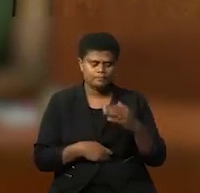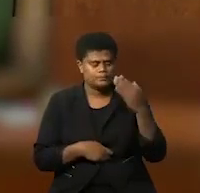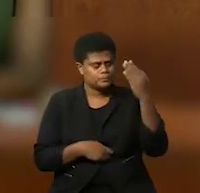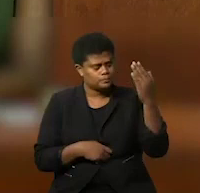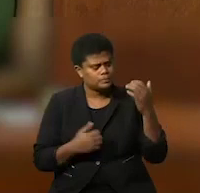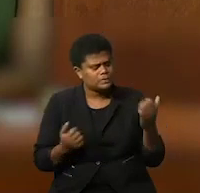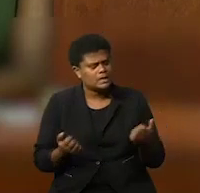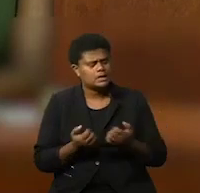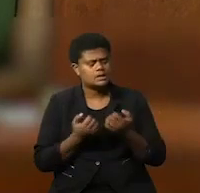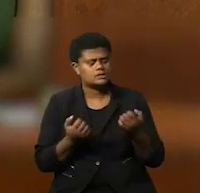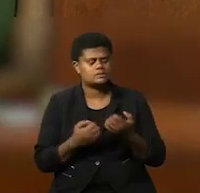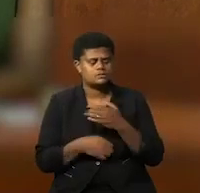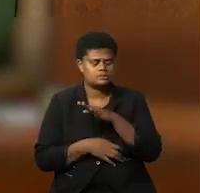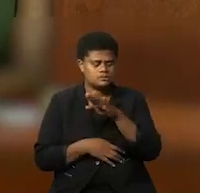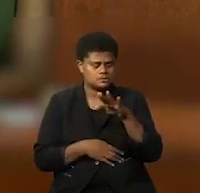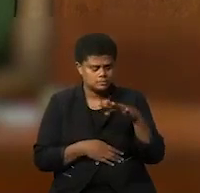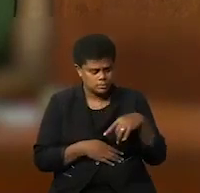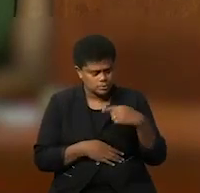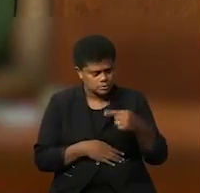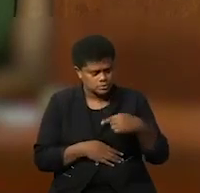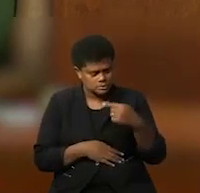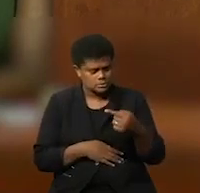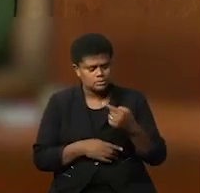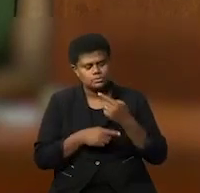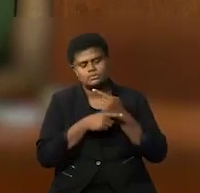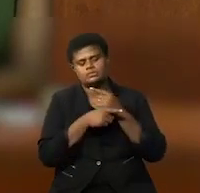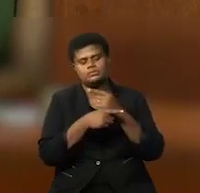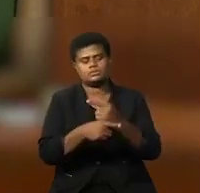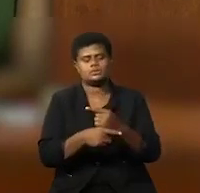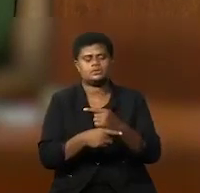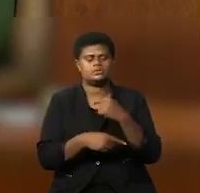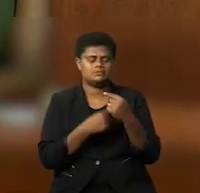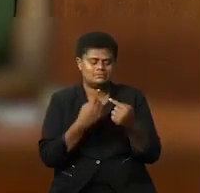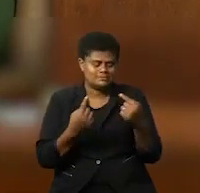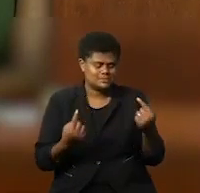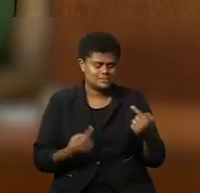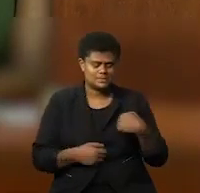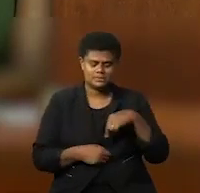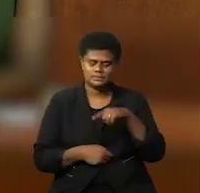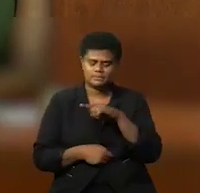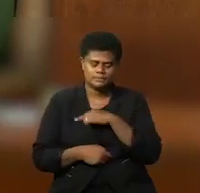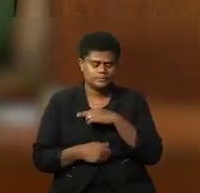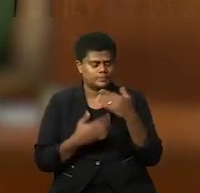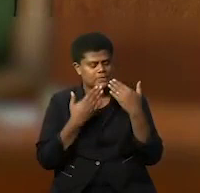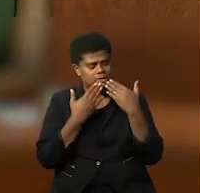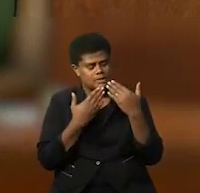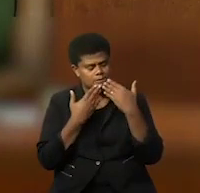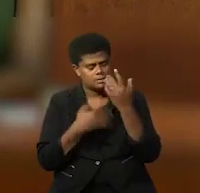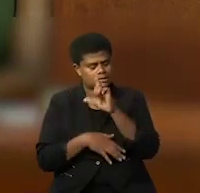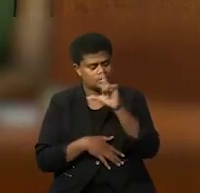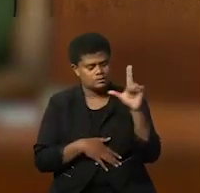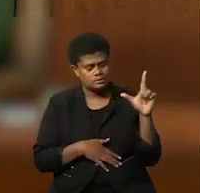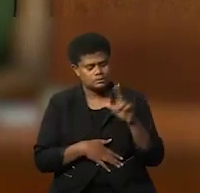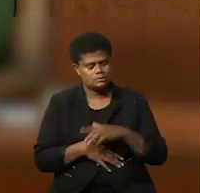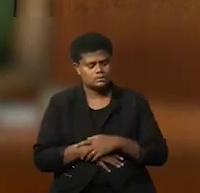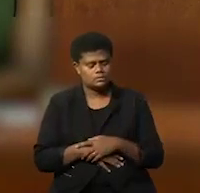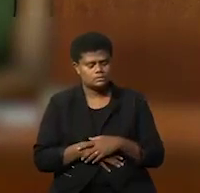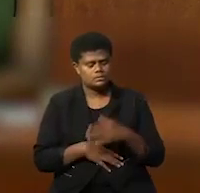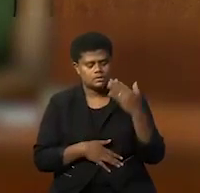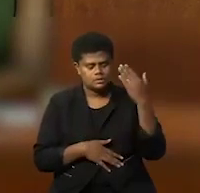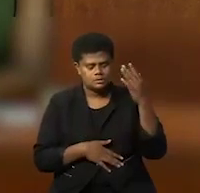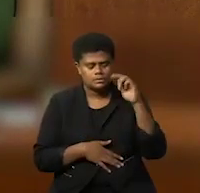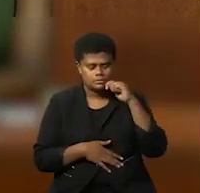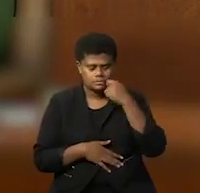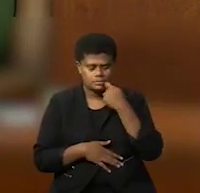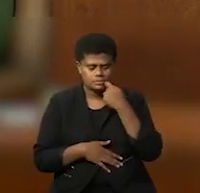May you be with them. May you encourage them. May you continue to guide in each and every one of our lives. Thank you, Lord,